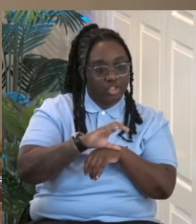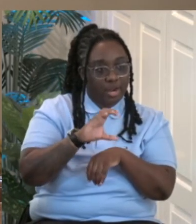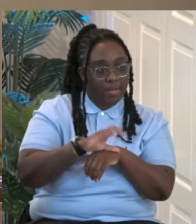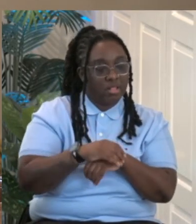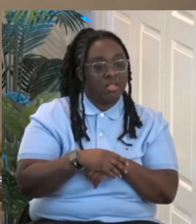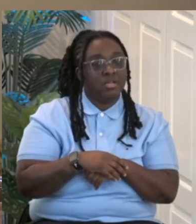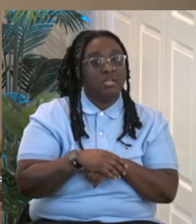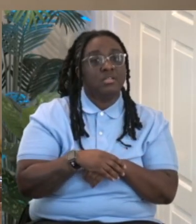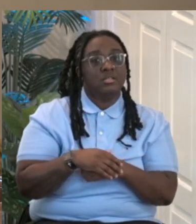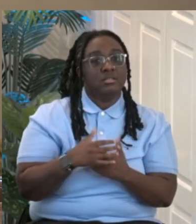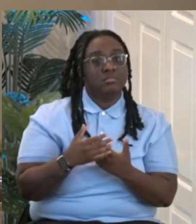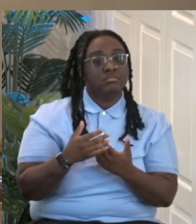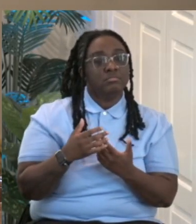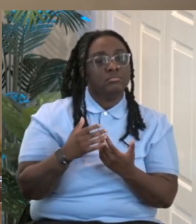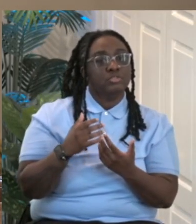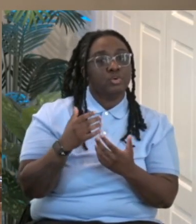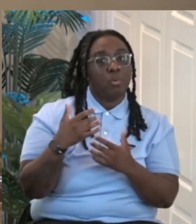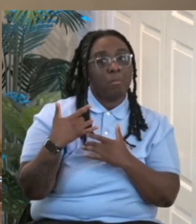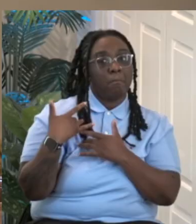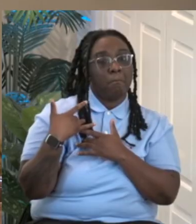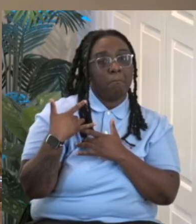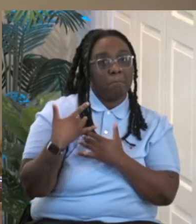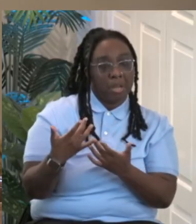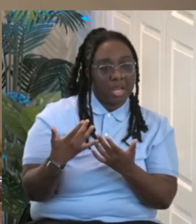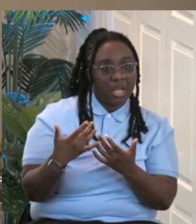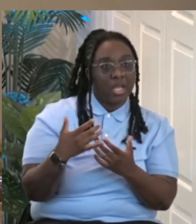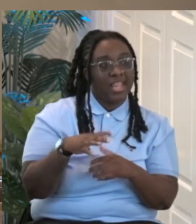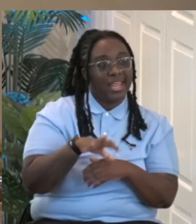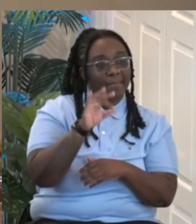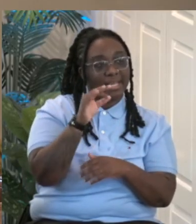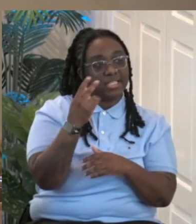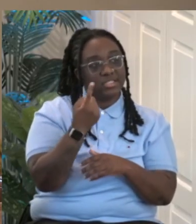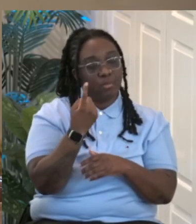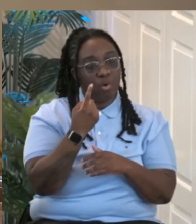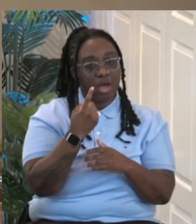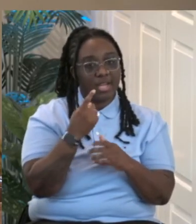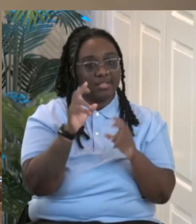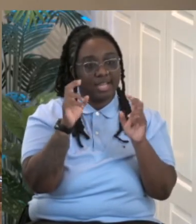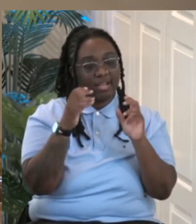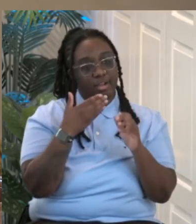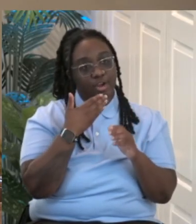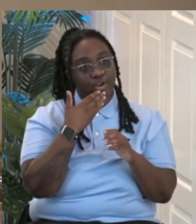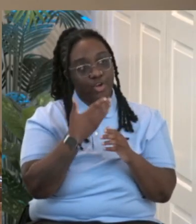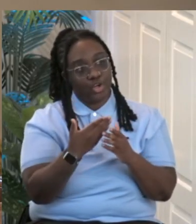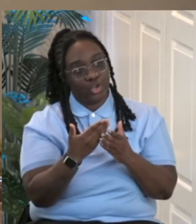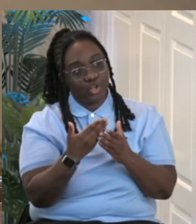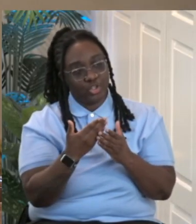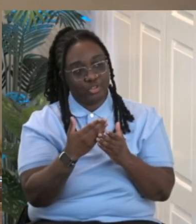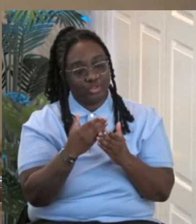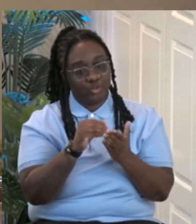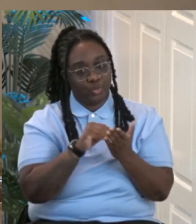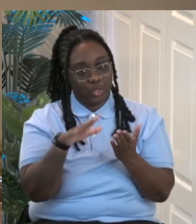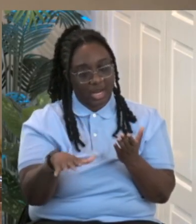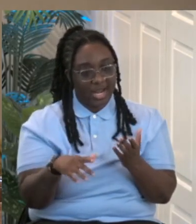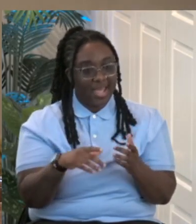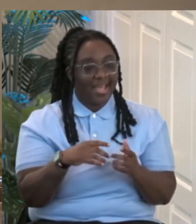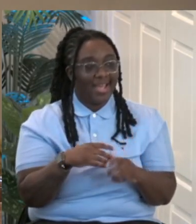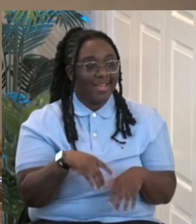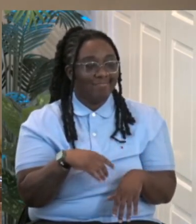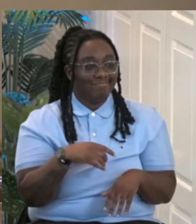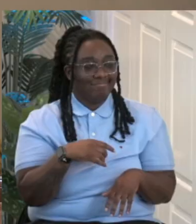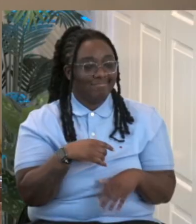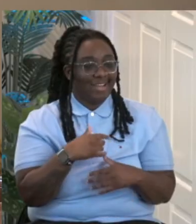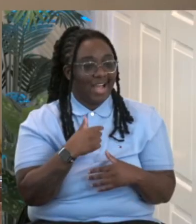to good students. I won't say I was a good student, but I definitely was out there. And so the president, William